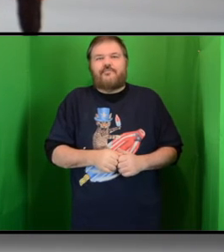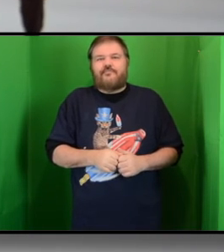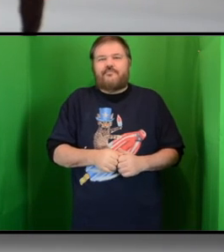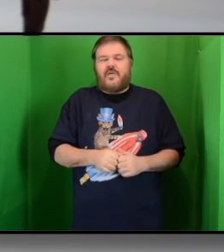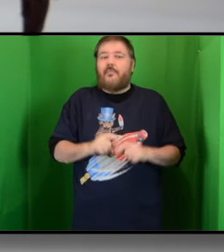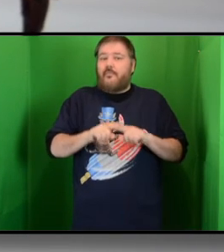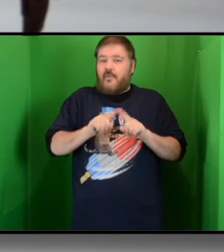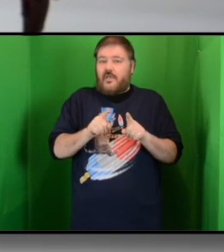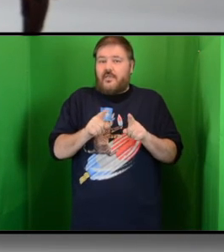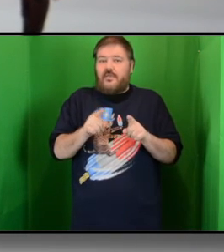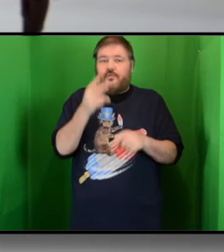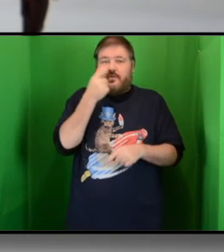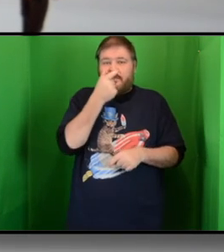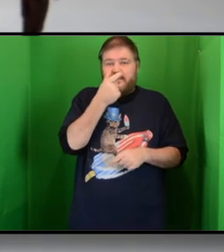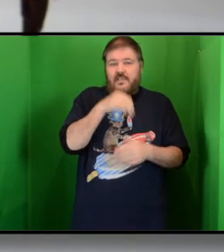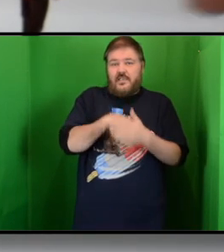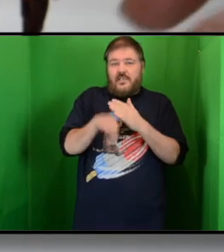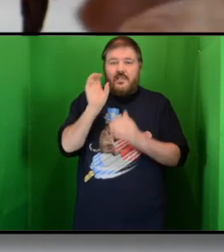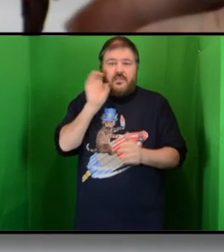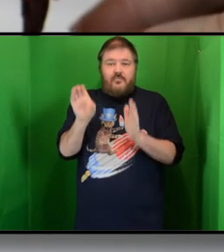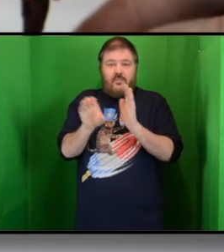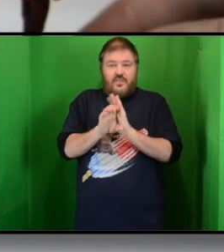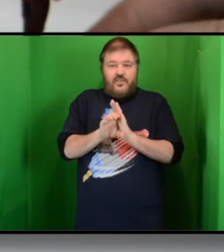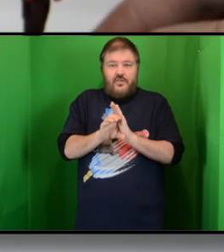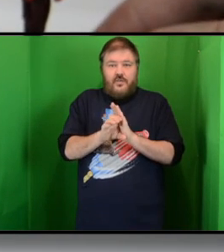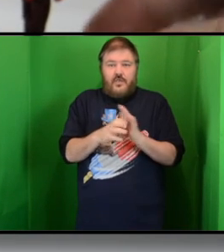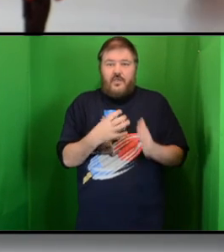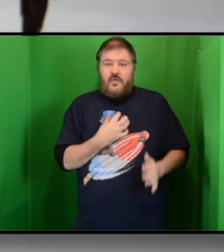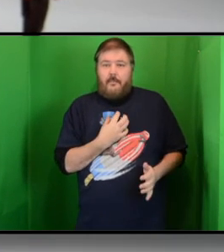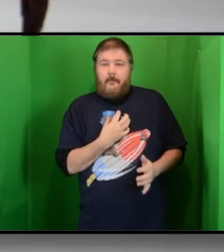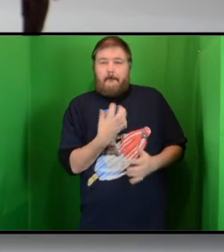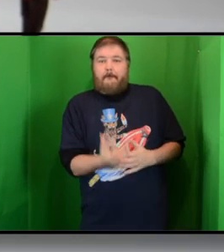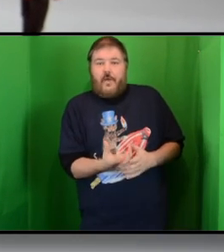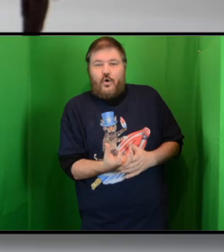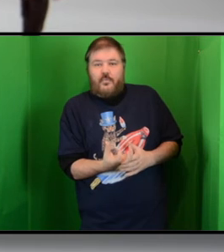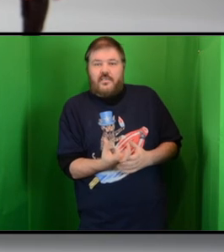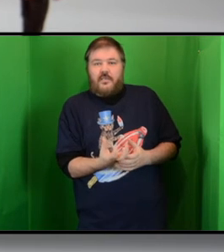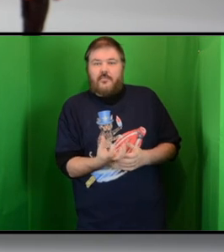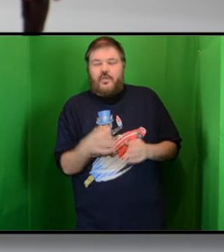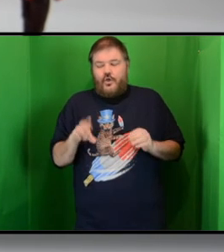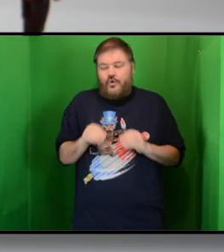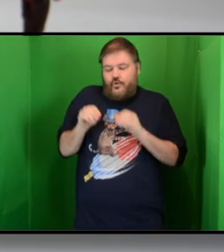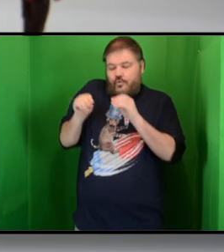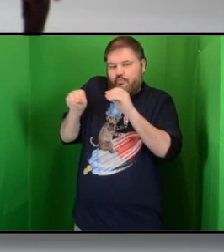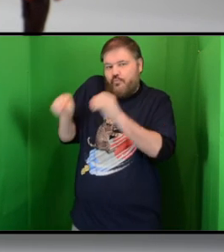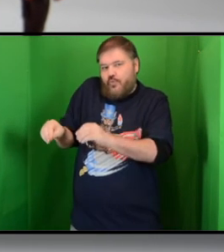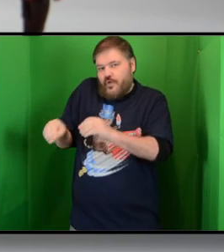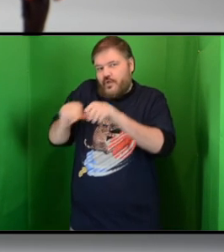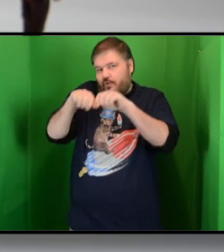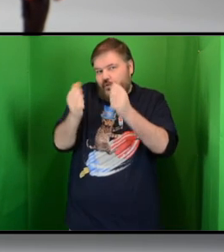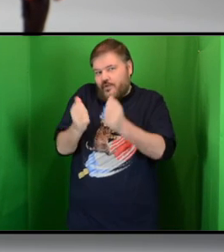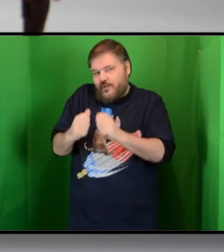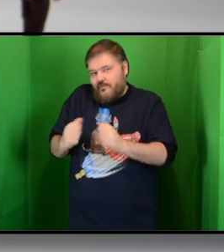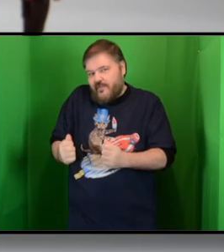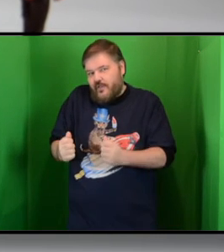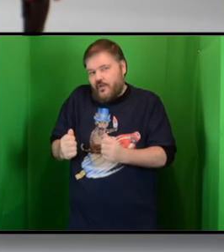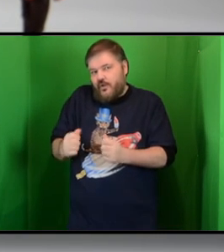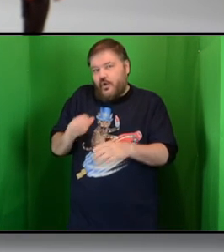mouth opens and closes, but sad to say, the